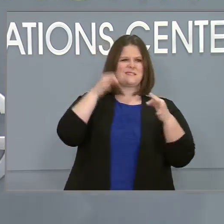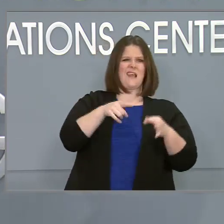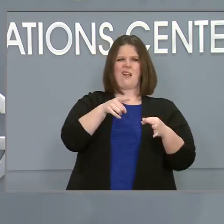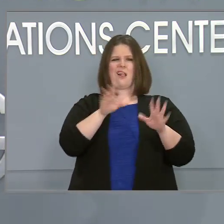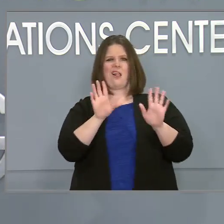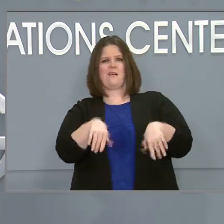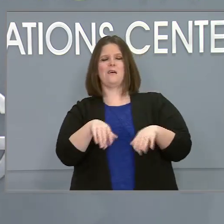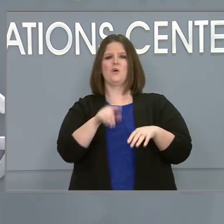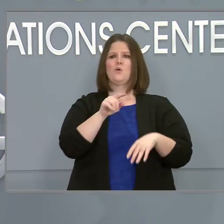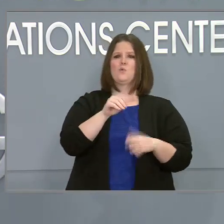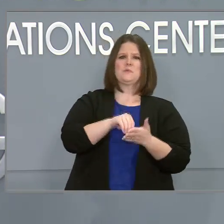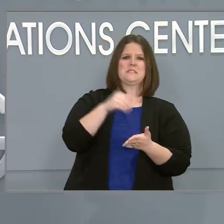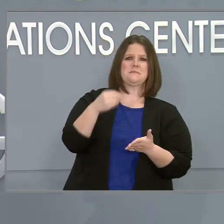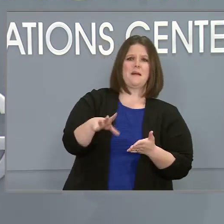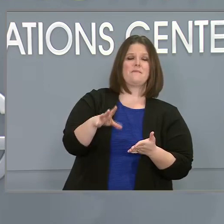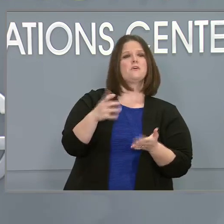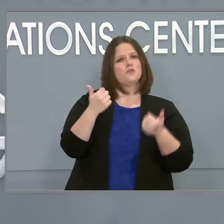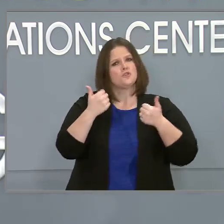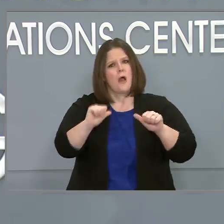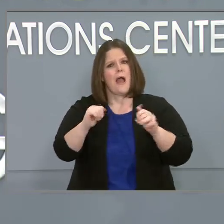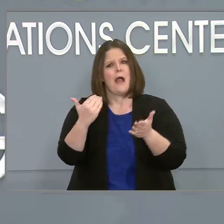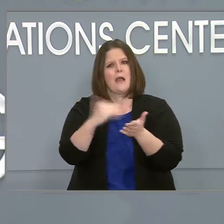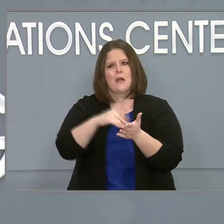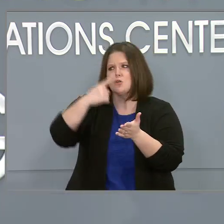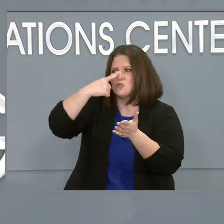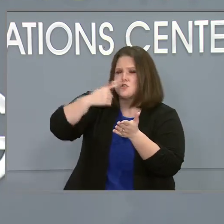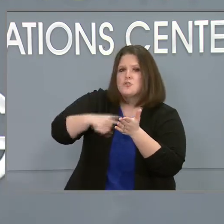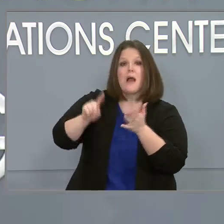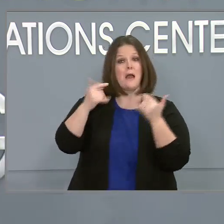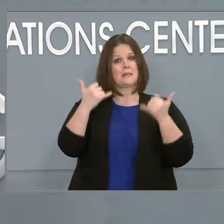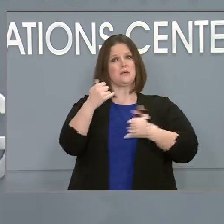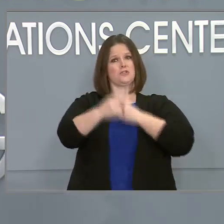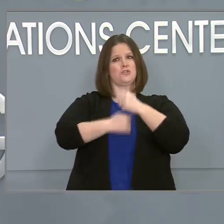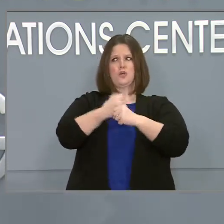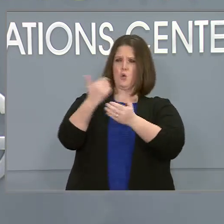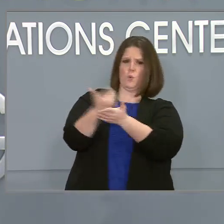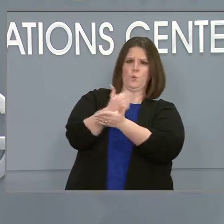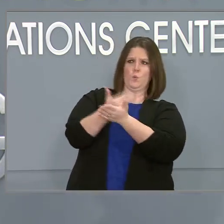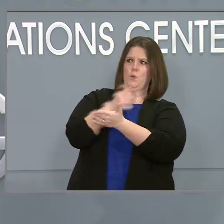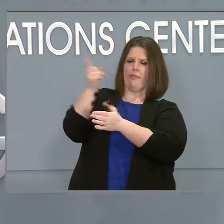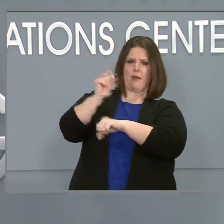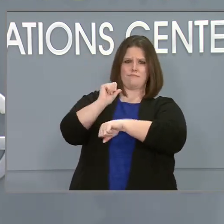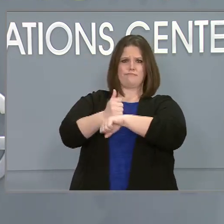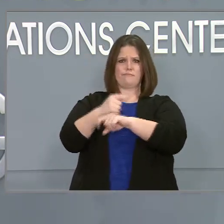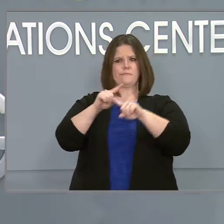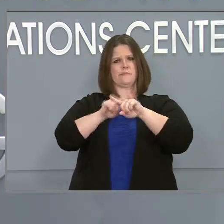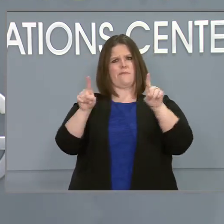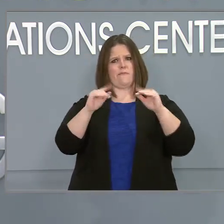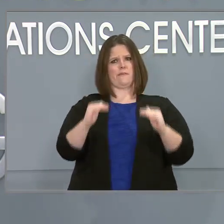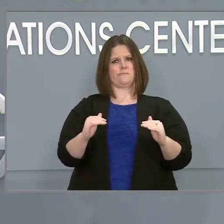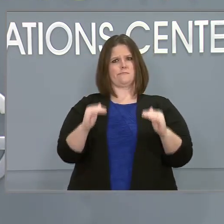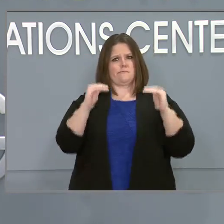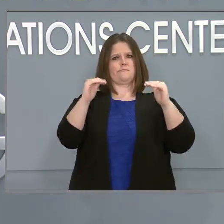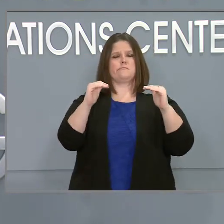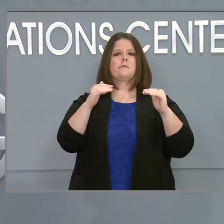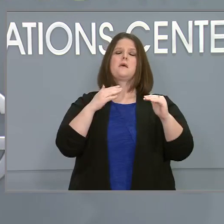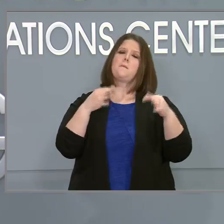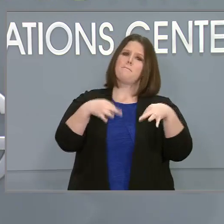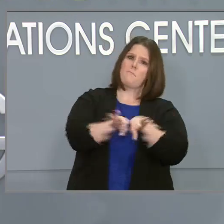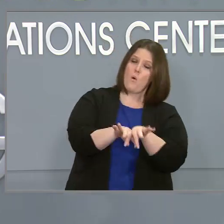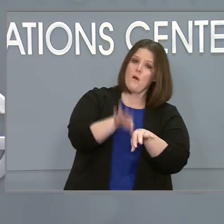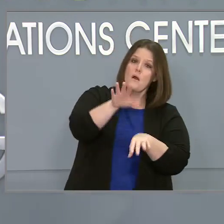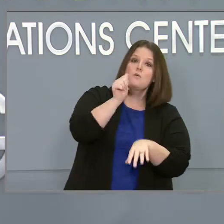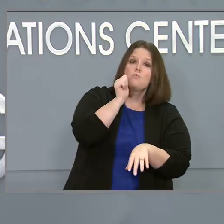may qualify for more financial help this year. But be sure you do it by tomorrow, December the